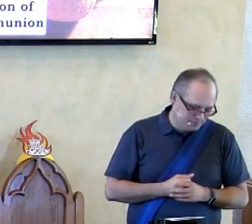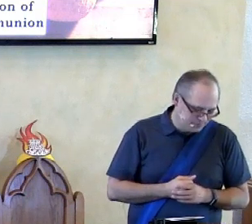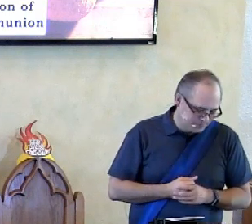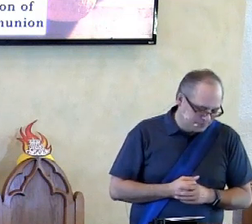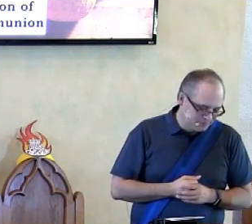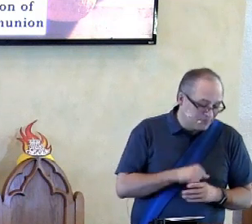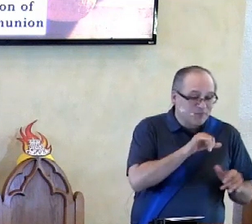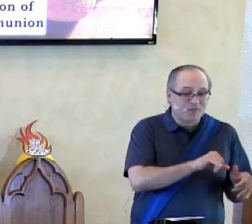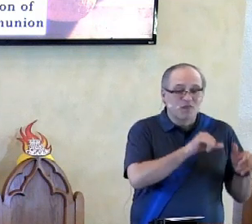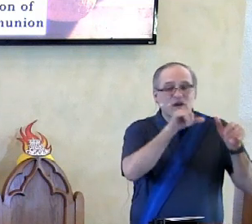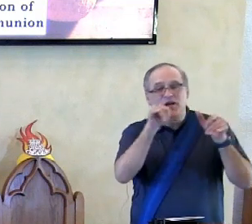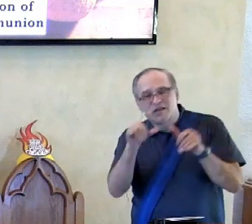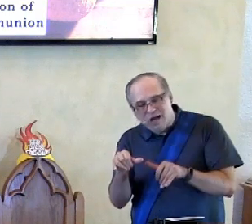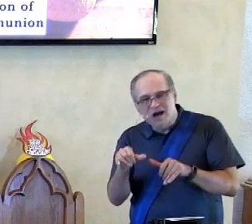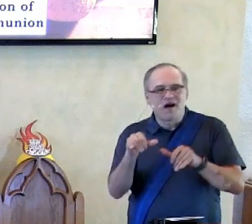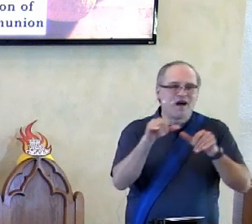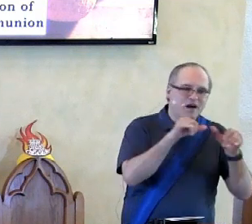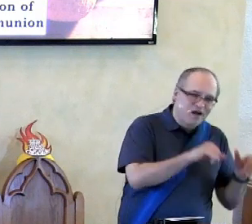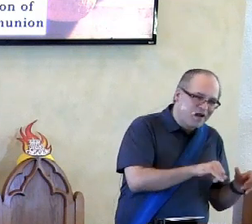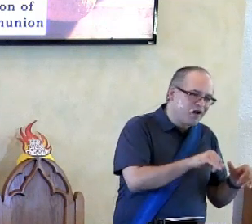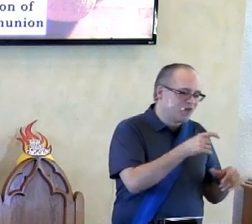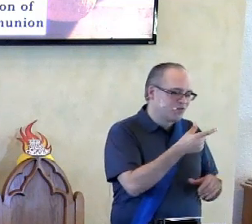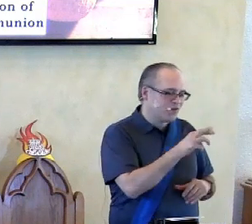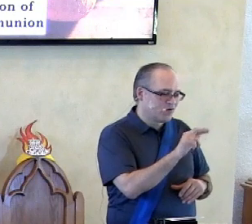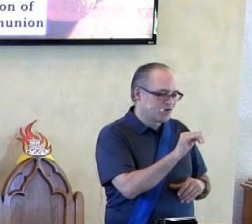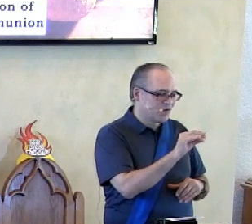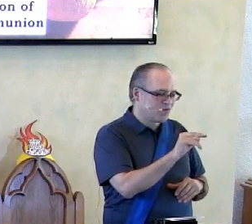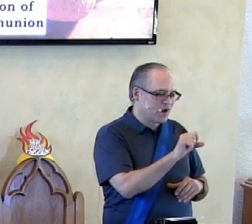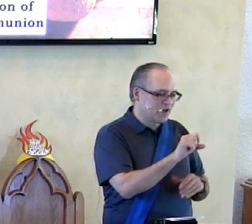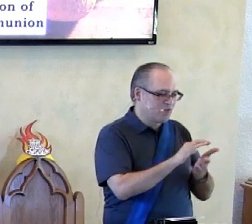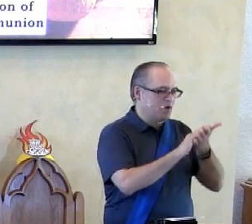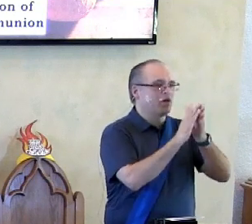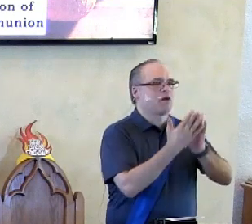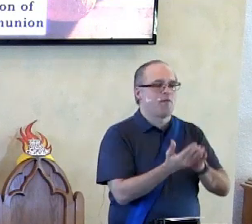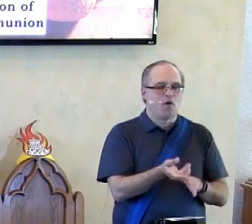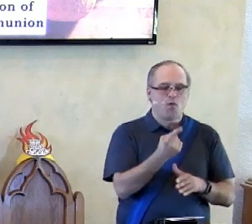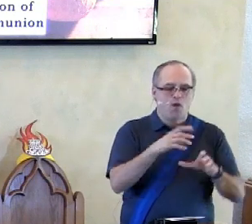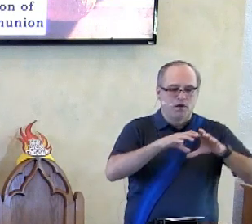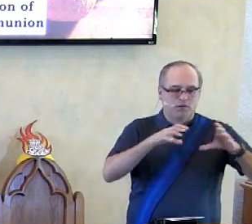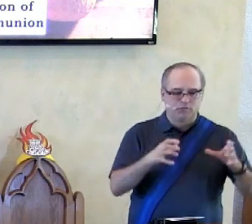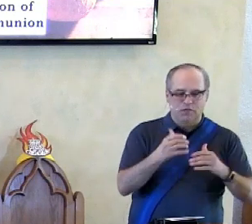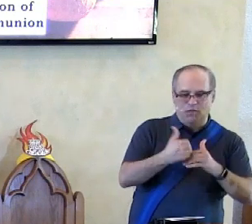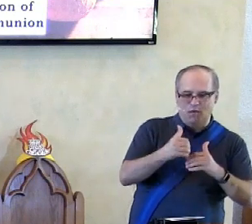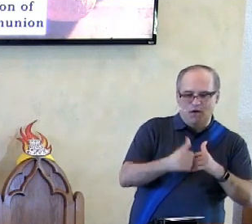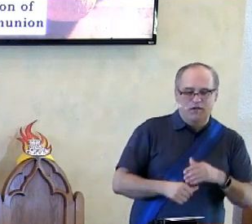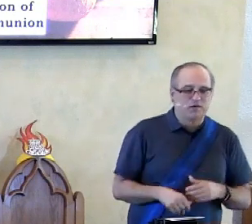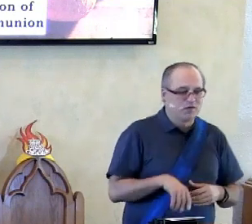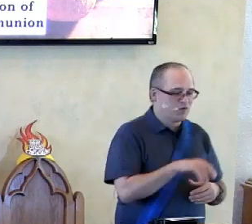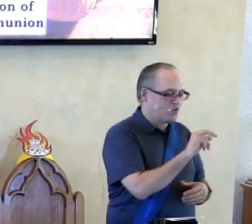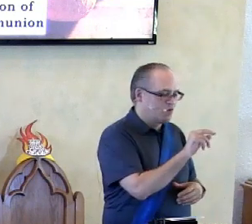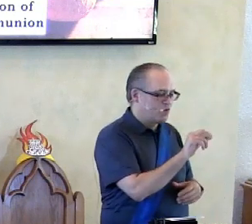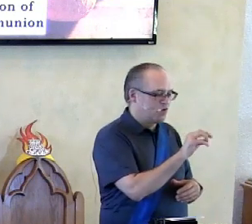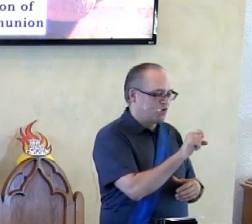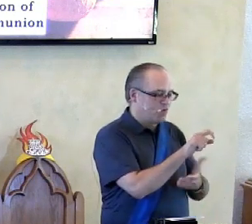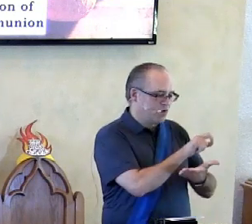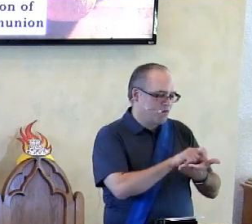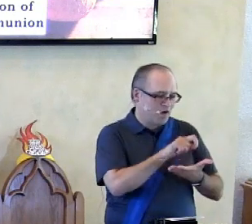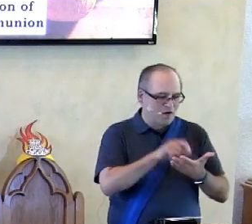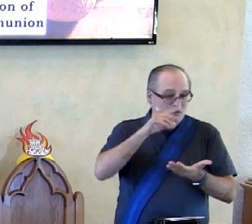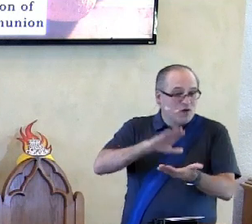Like the grains that become one loaf, like the notes that are woven into a song, like